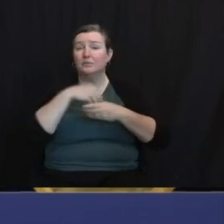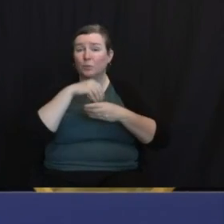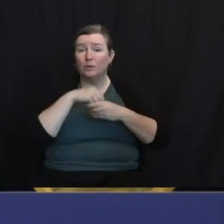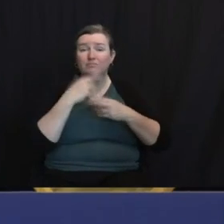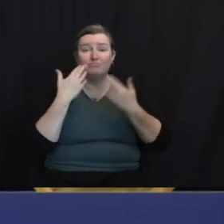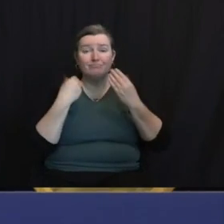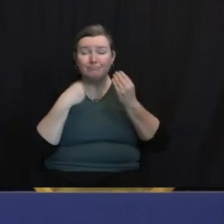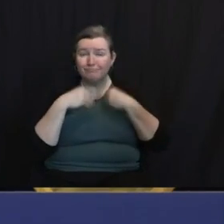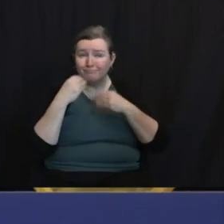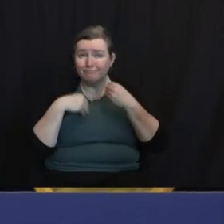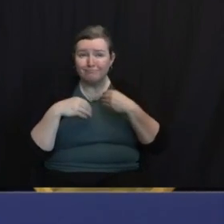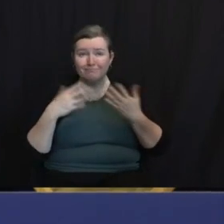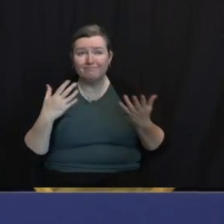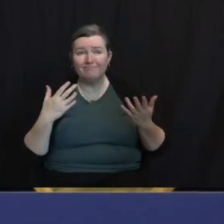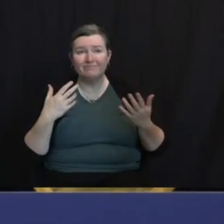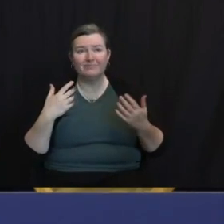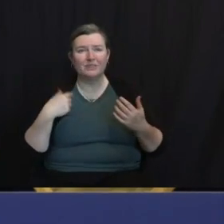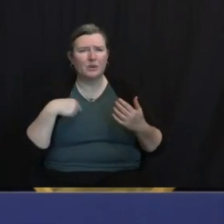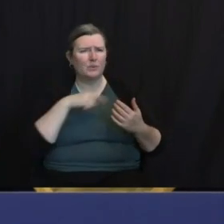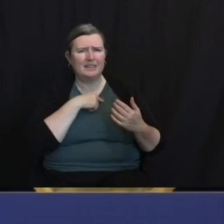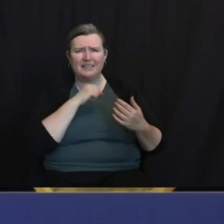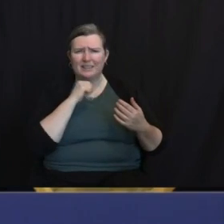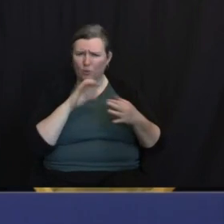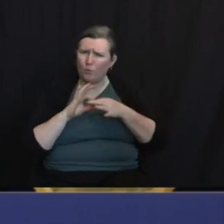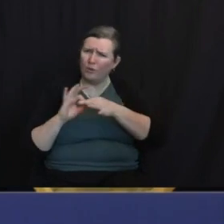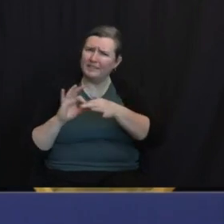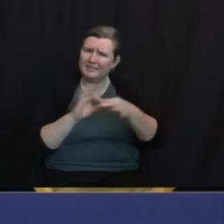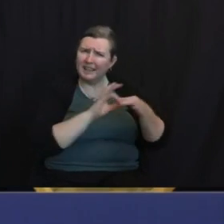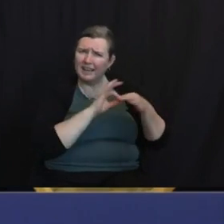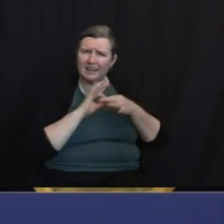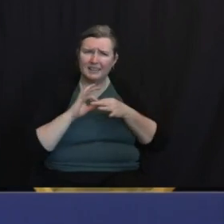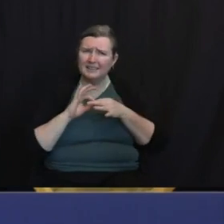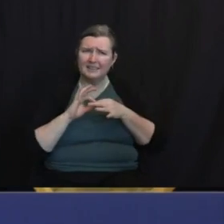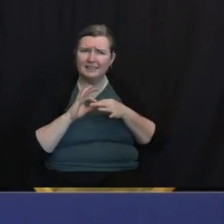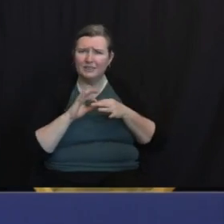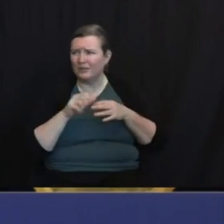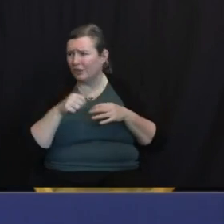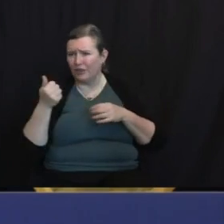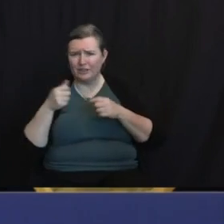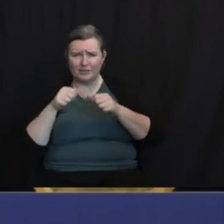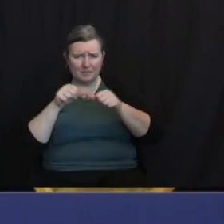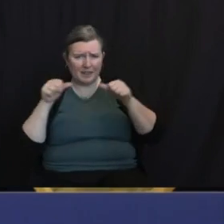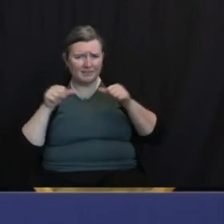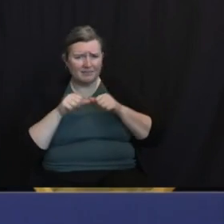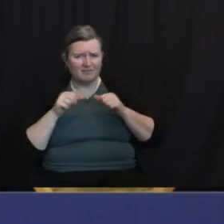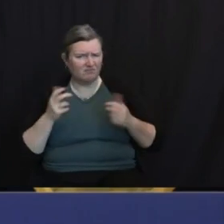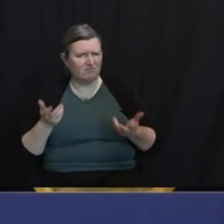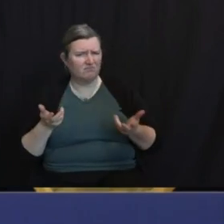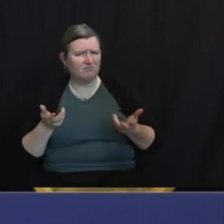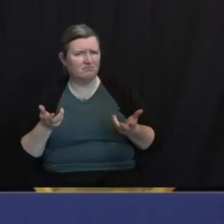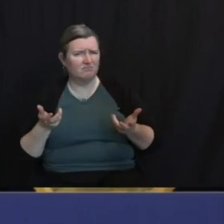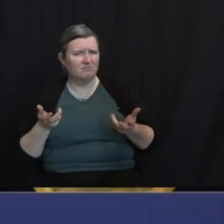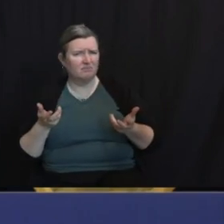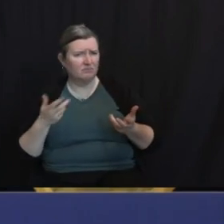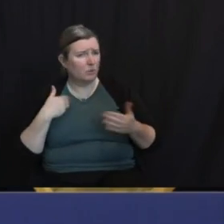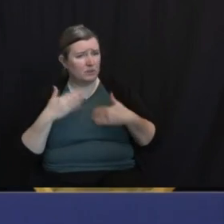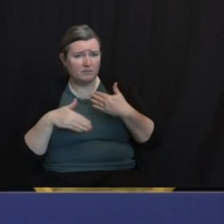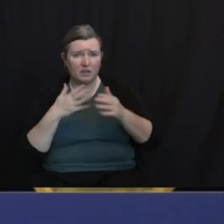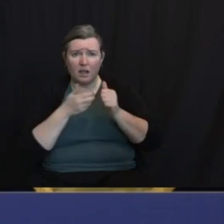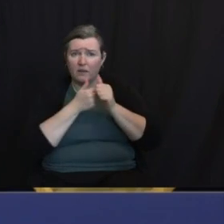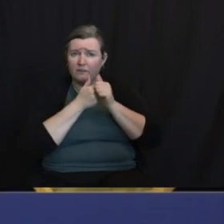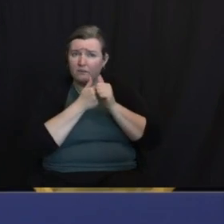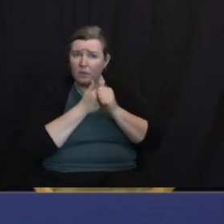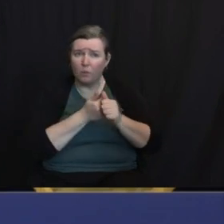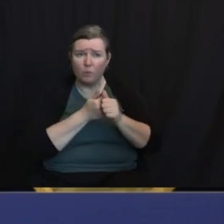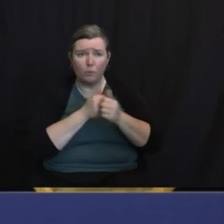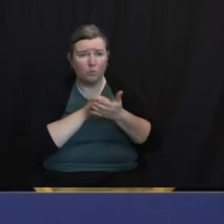always coordinate with other places. In this case, I think it is notable that we are going at the same pace as New York City, which is